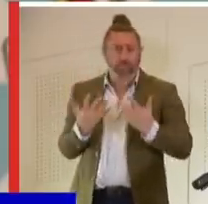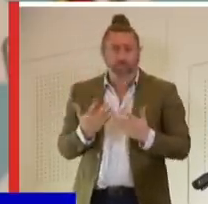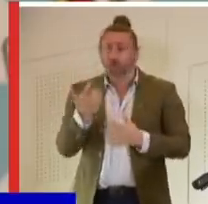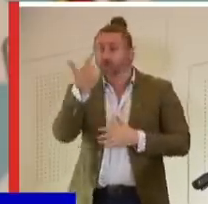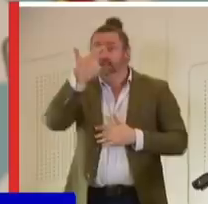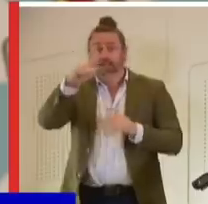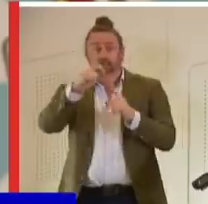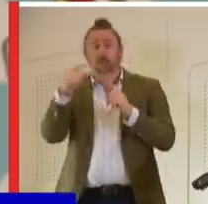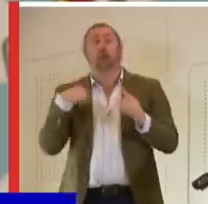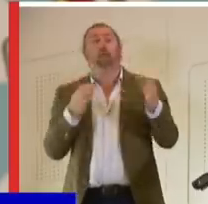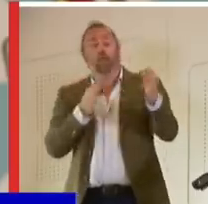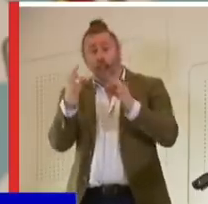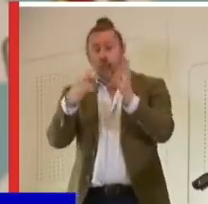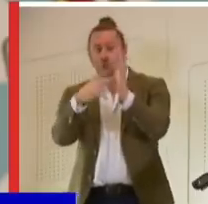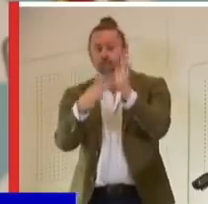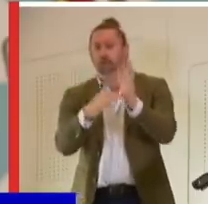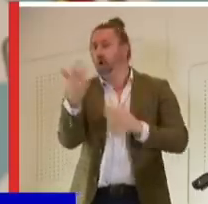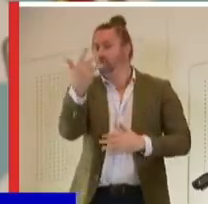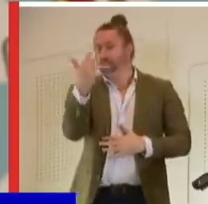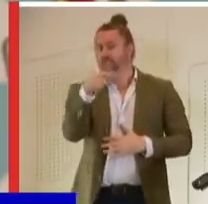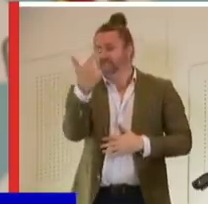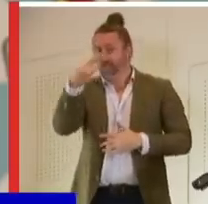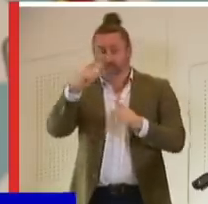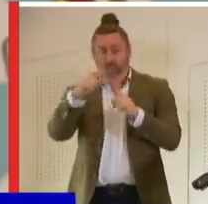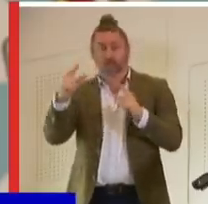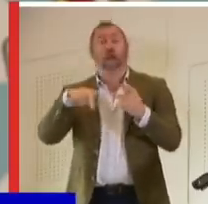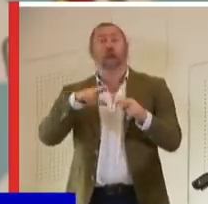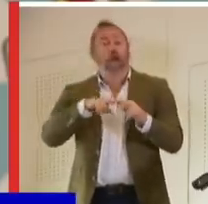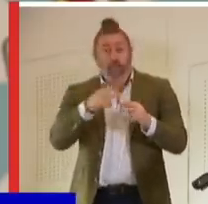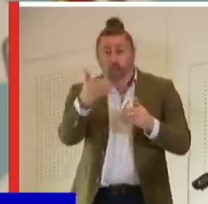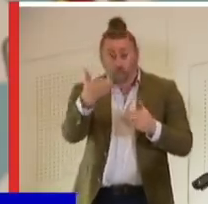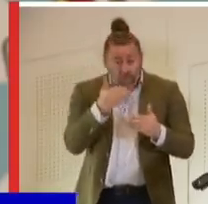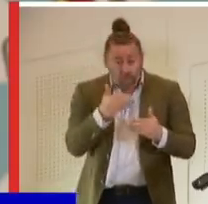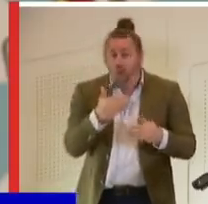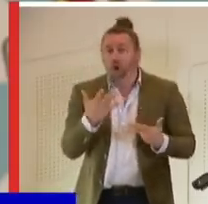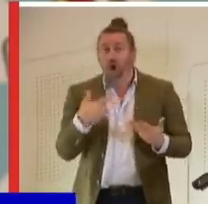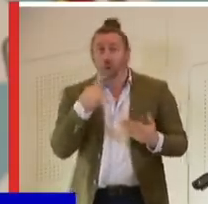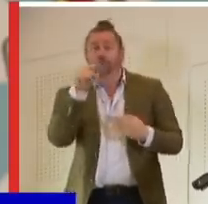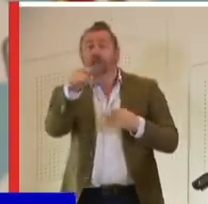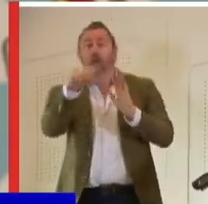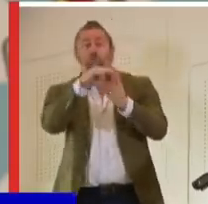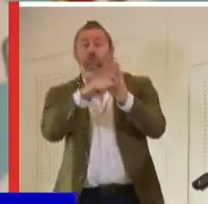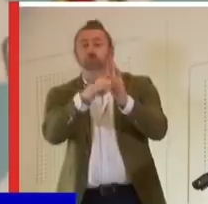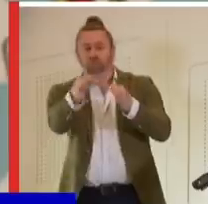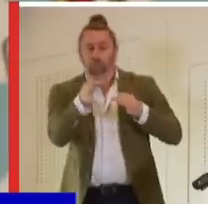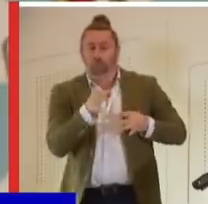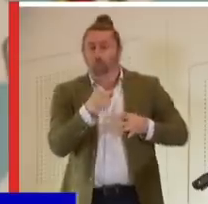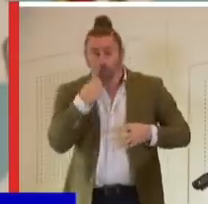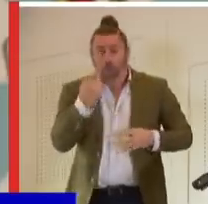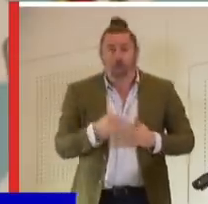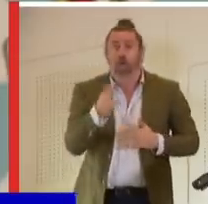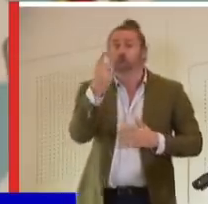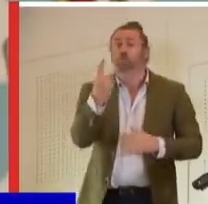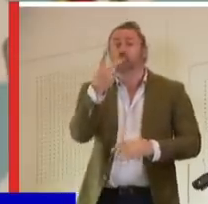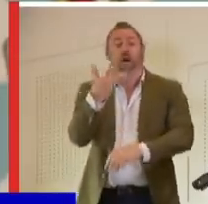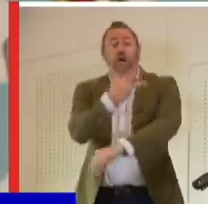70% sooner than November 19, we will ease the restrictions sooner. And if you are fully vaccinated,